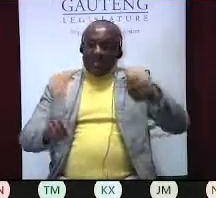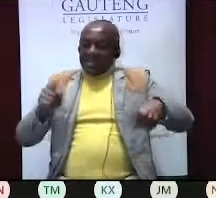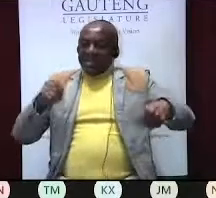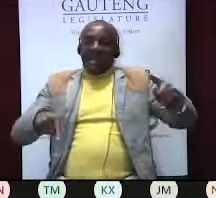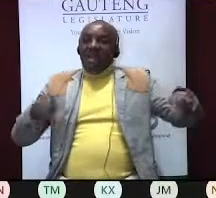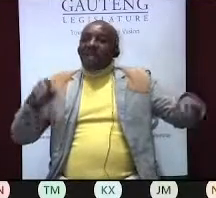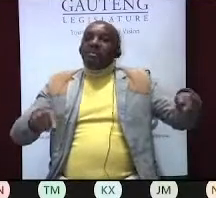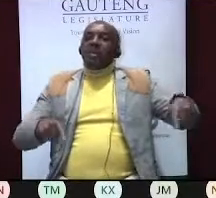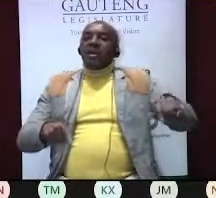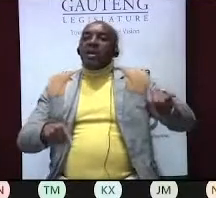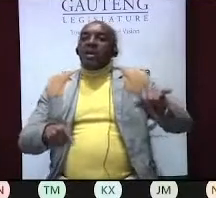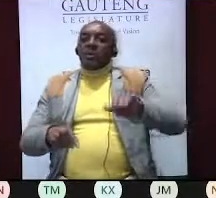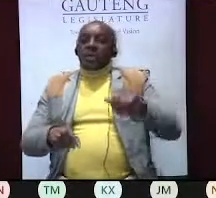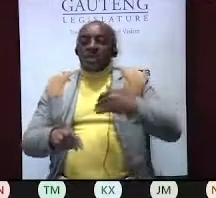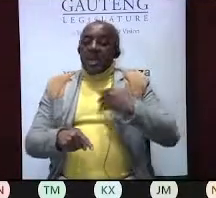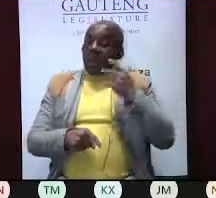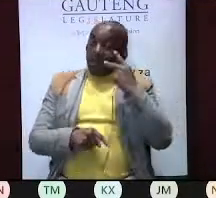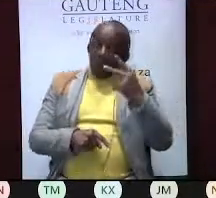interventions that we have seen